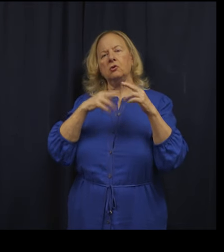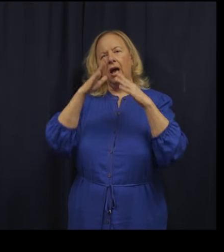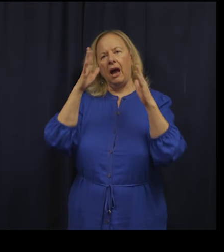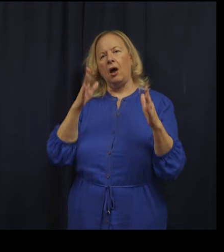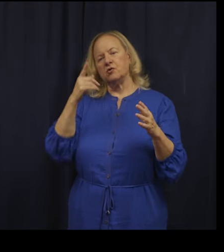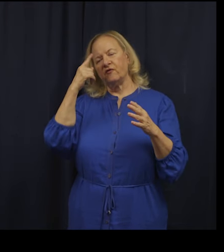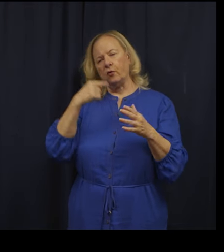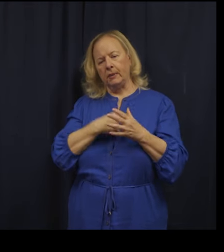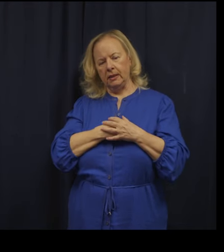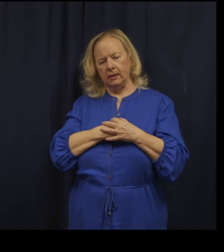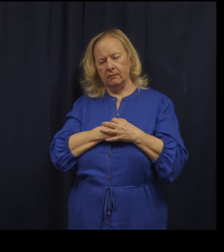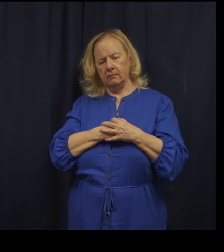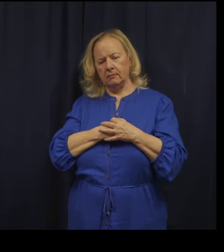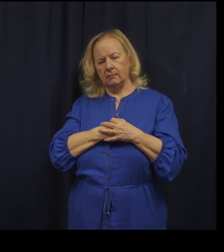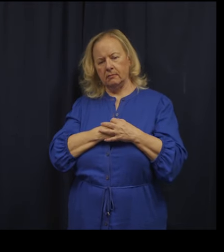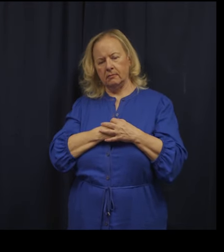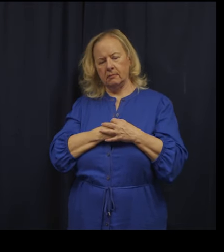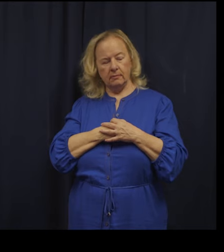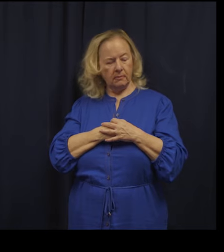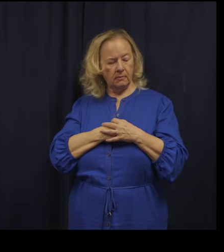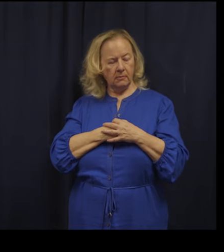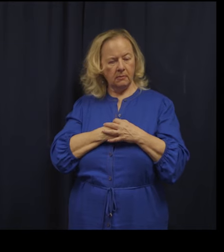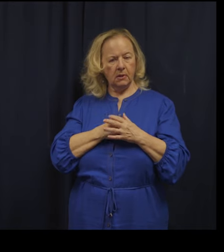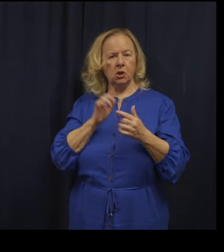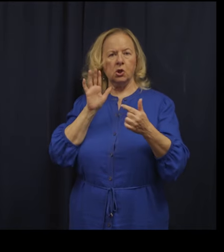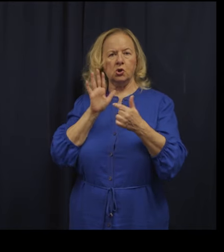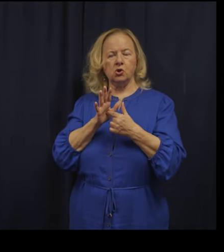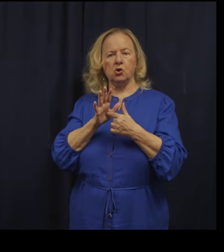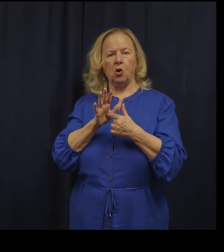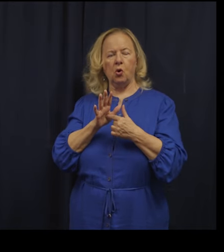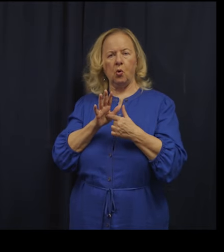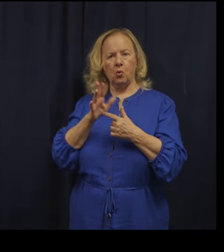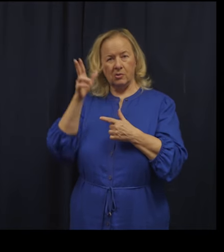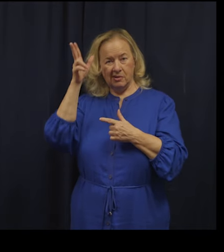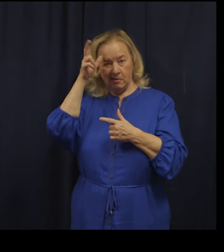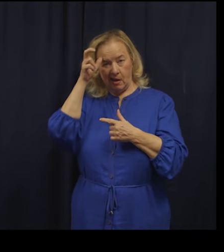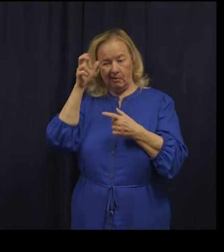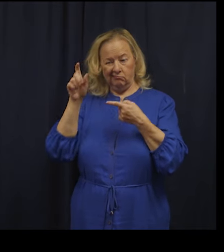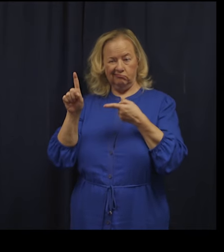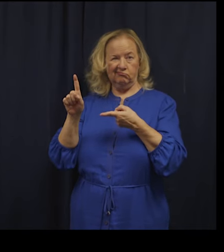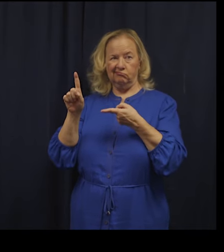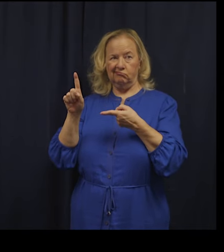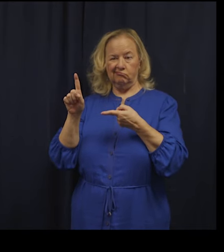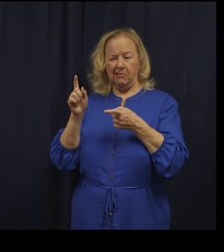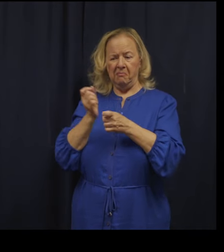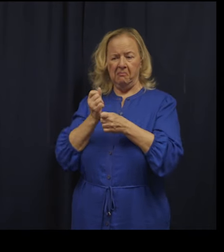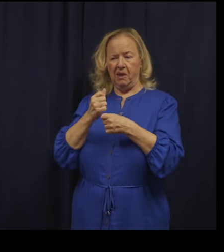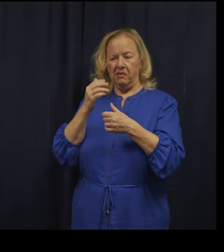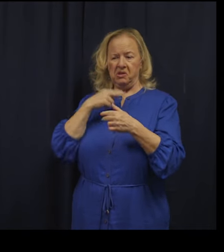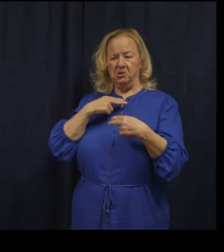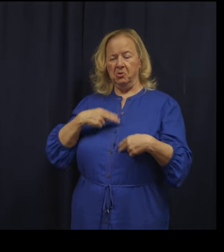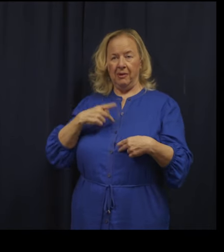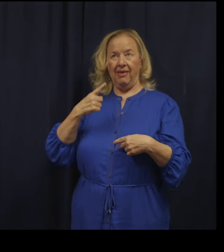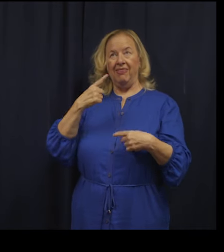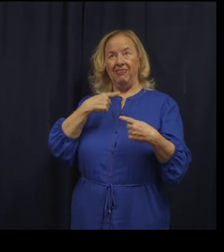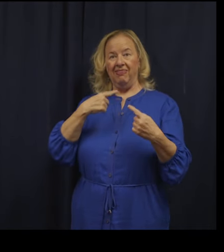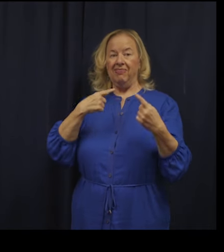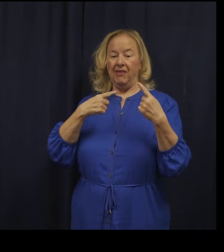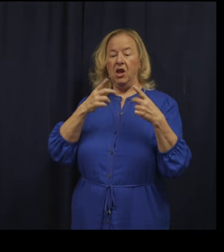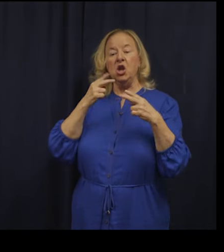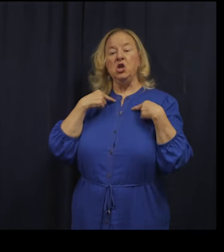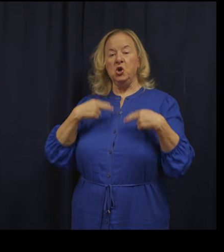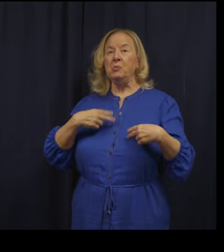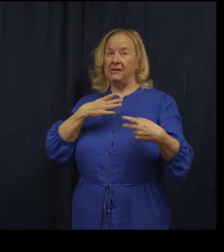me. He wanted to show Satan, I'm creating these humans, and they like me.